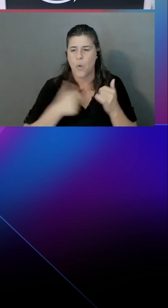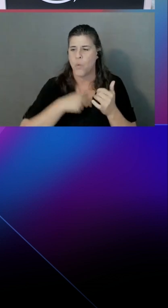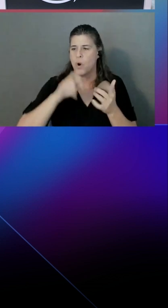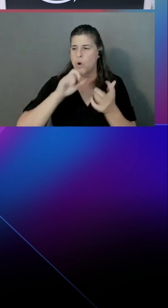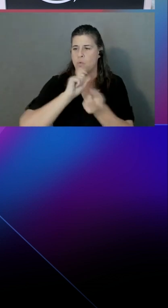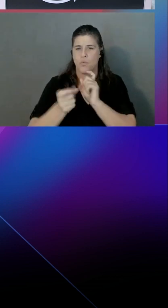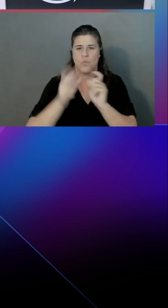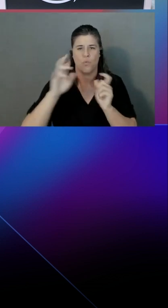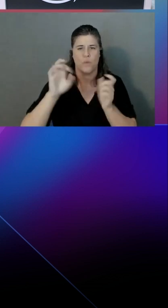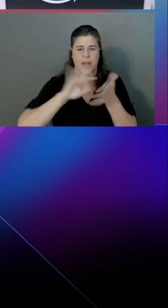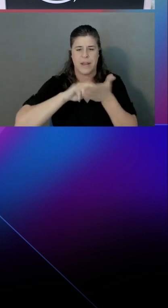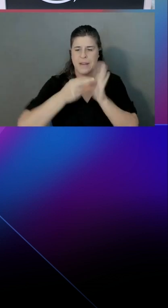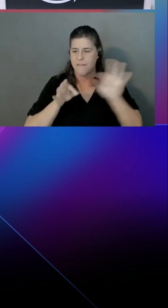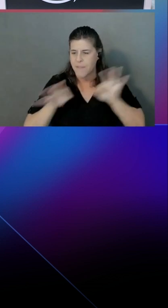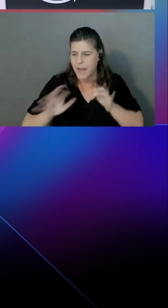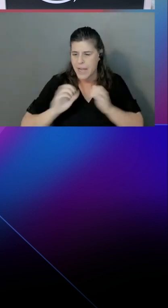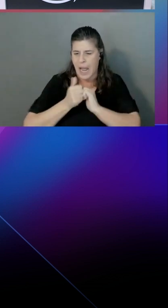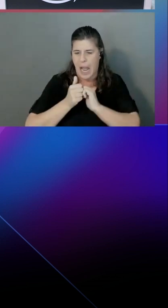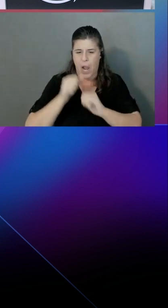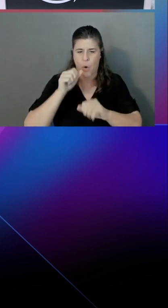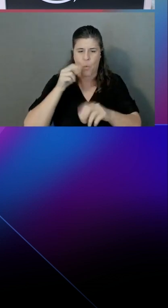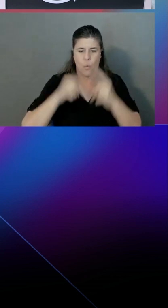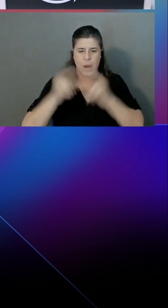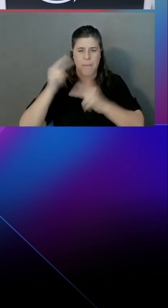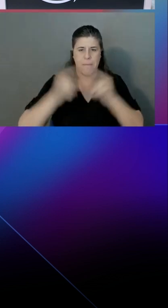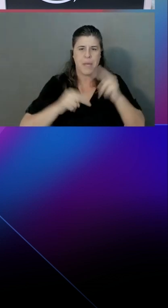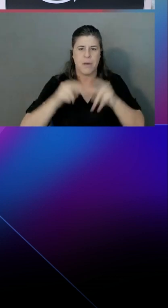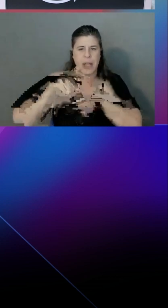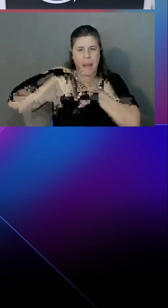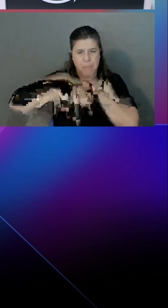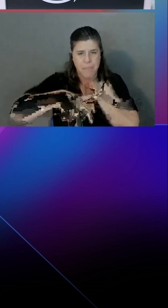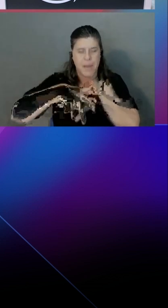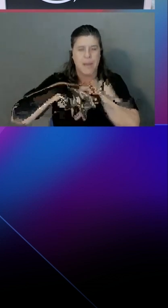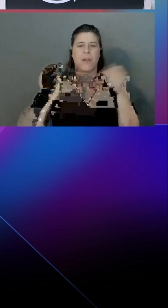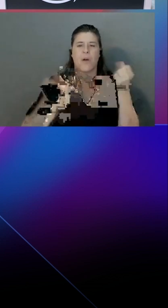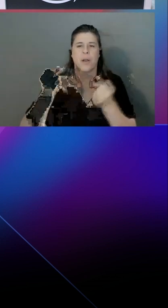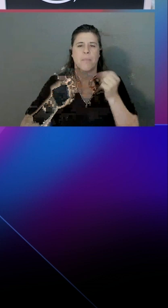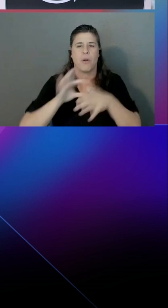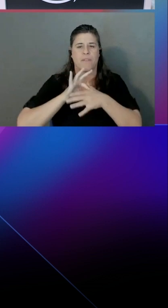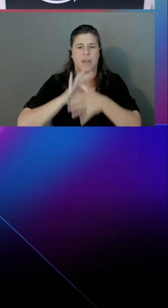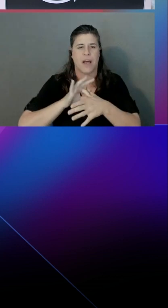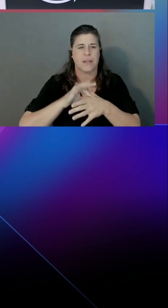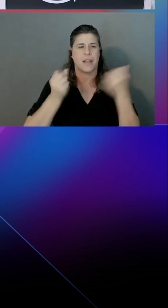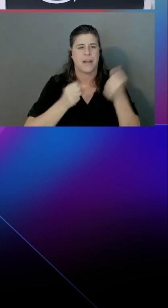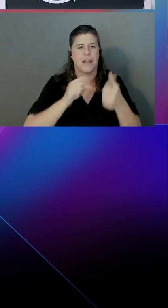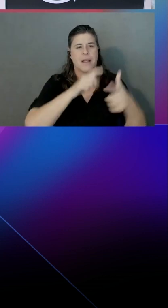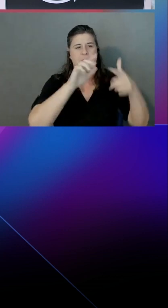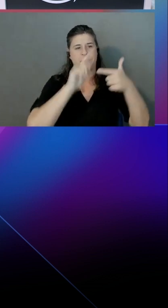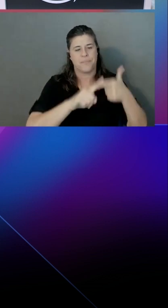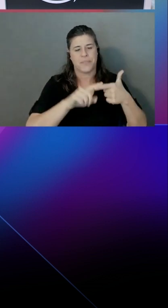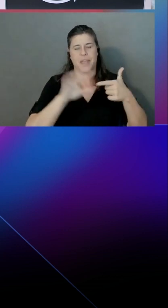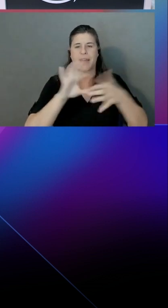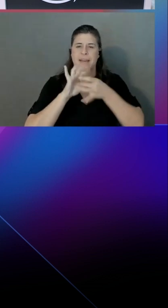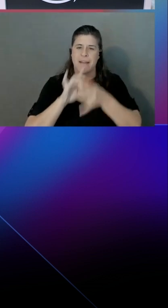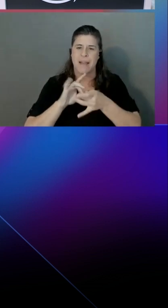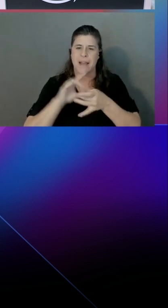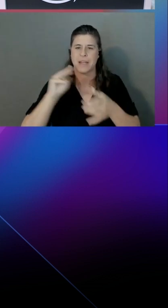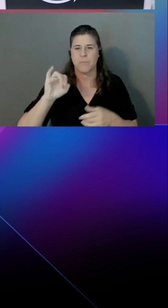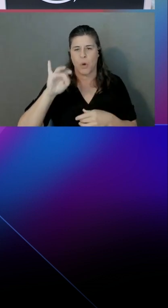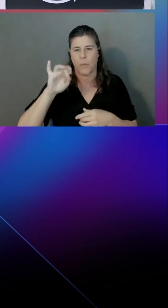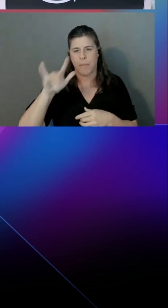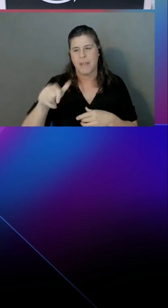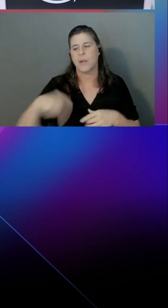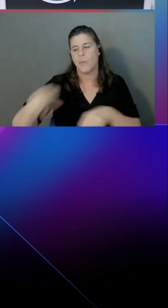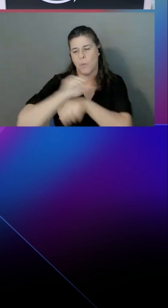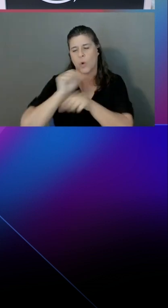build embedded automotive content in the vehicle. And then connected mobility, of course, we've been working with that for a number of years. And